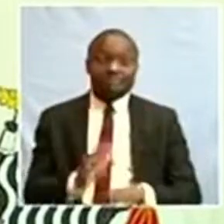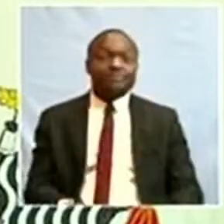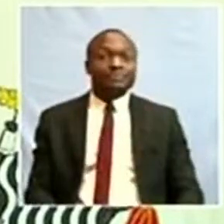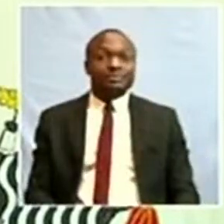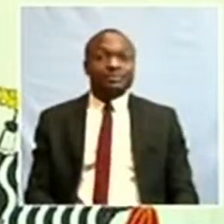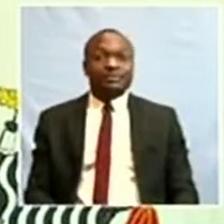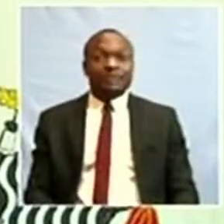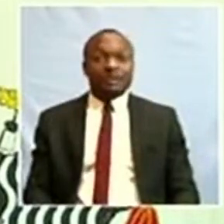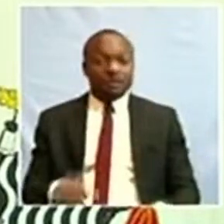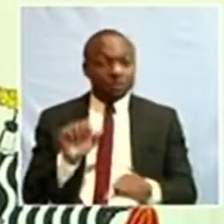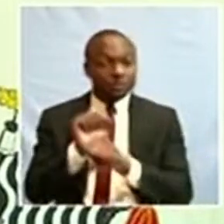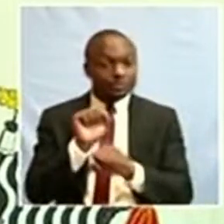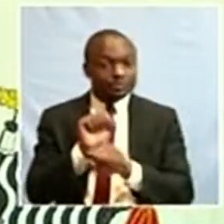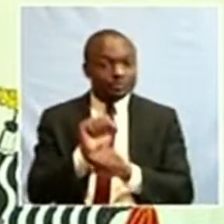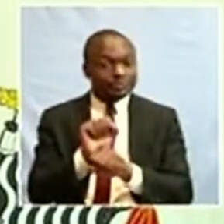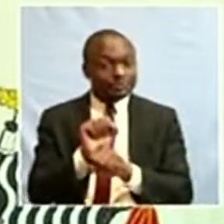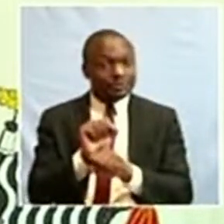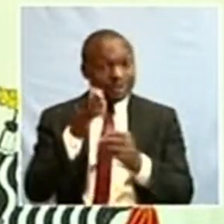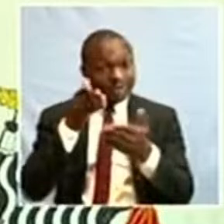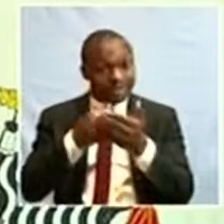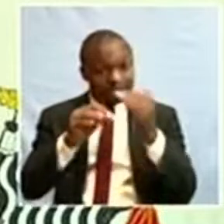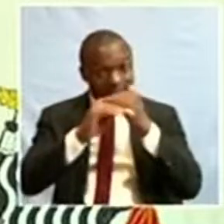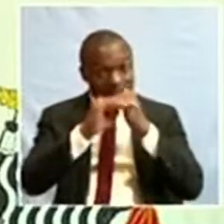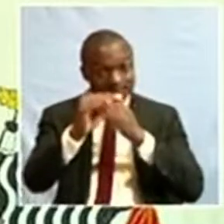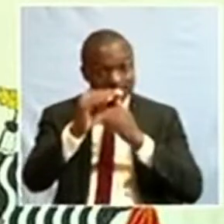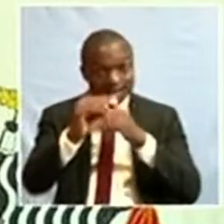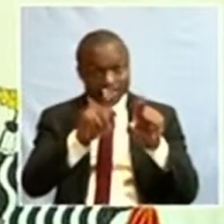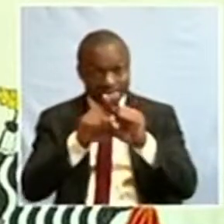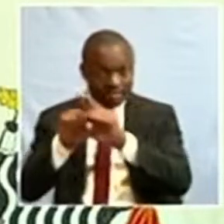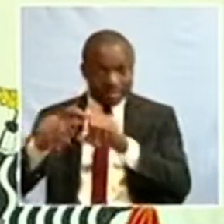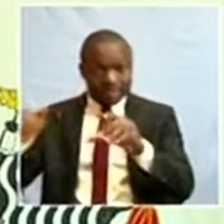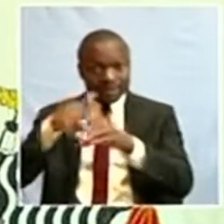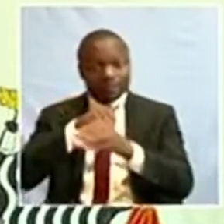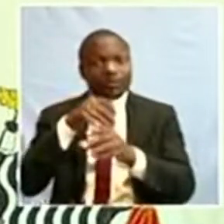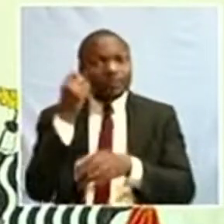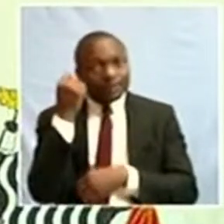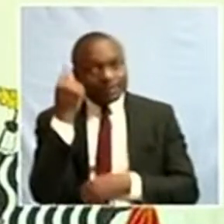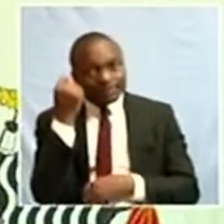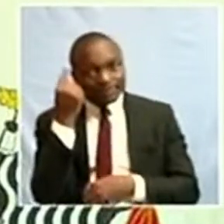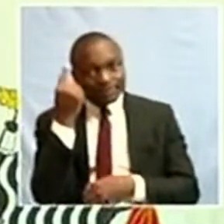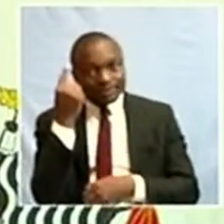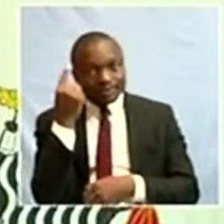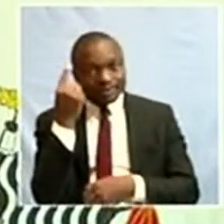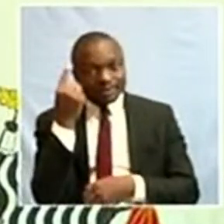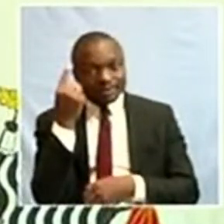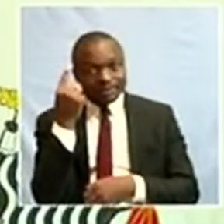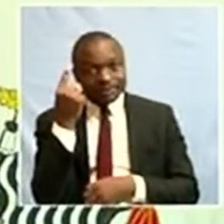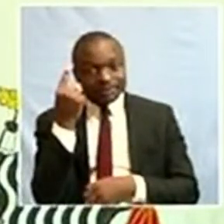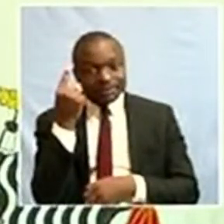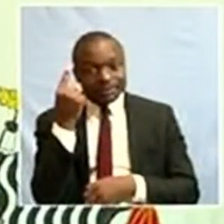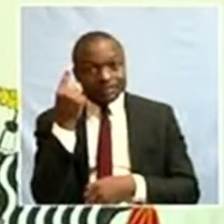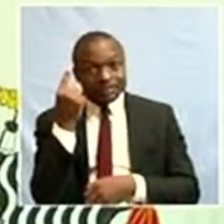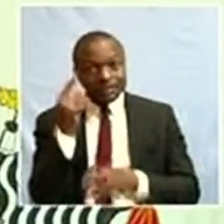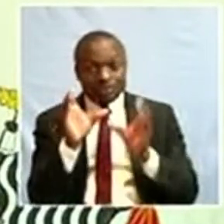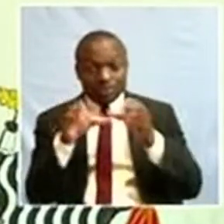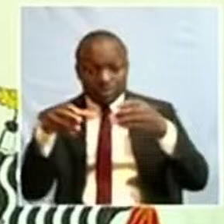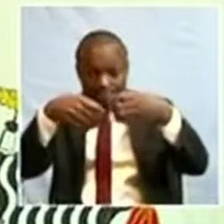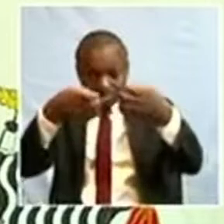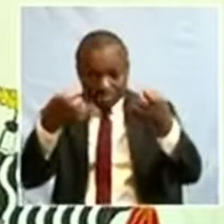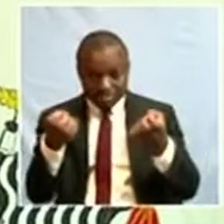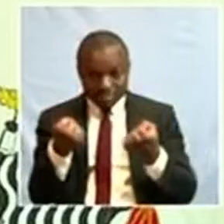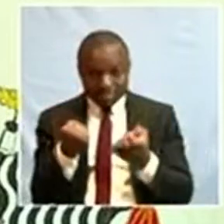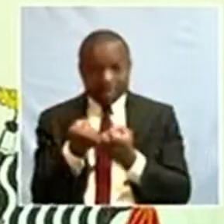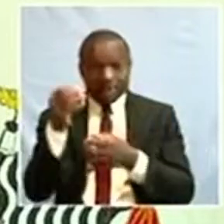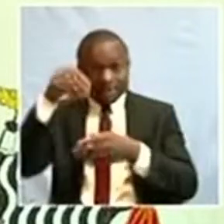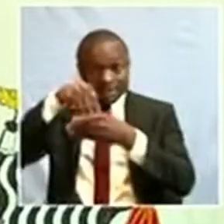the assignment. And this stage also involves understanding the auditee's environment and the